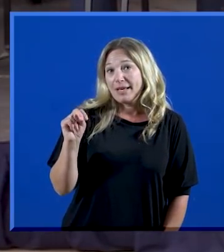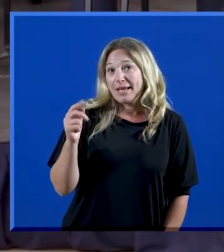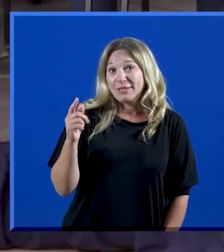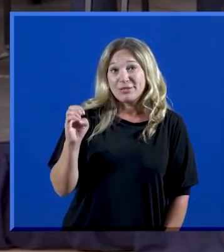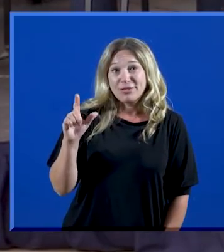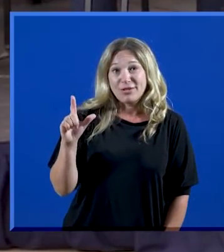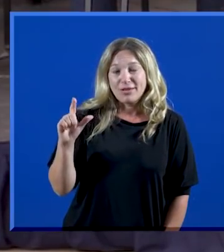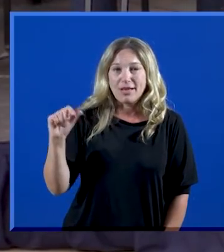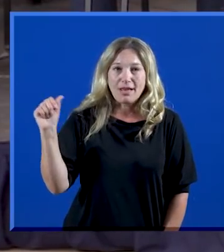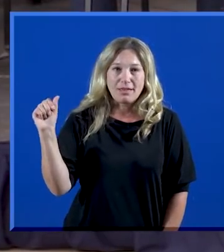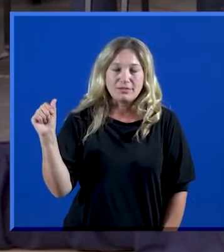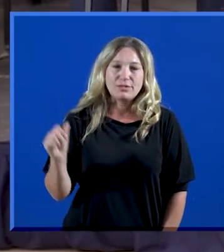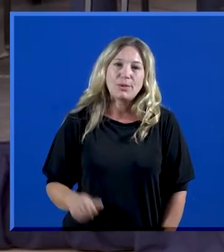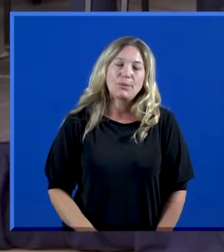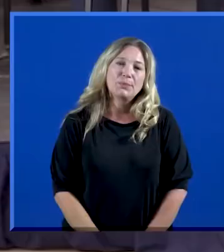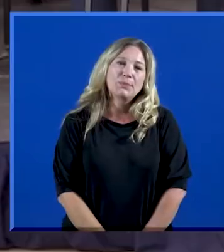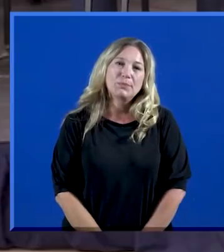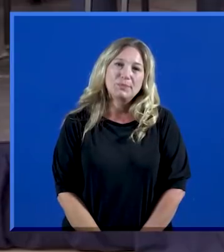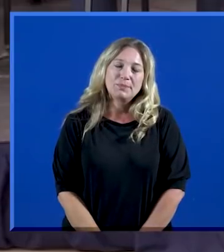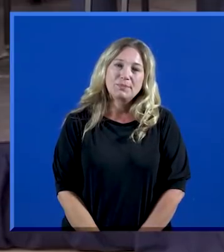Angel Alonzo,